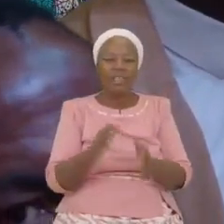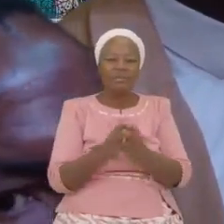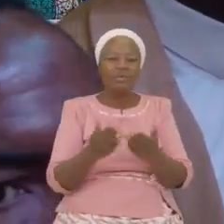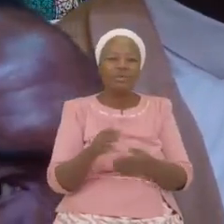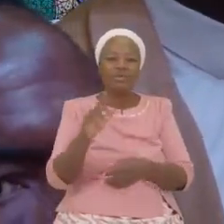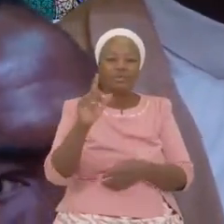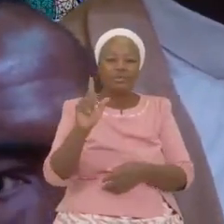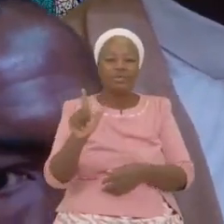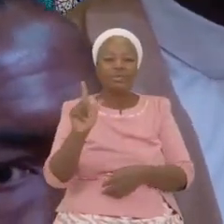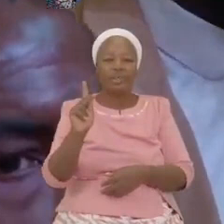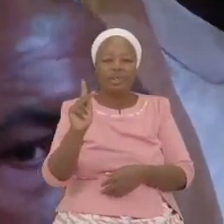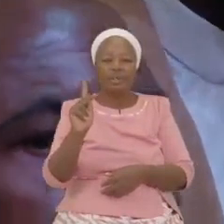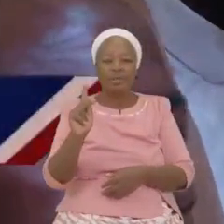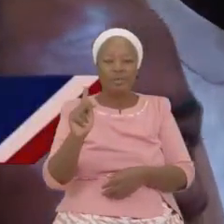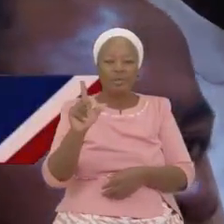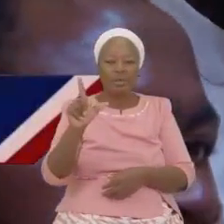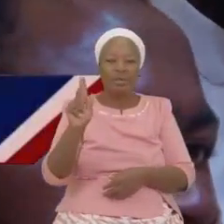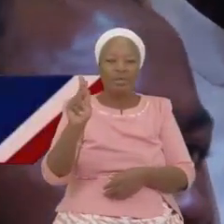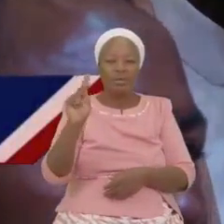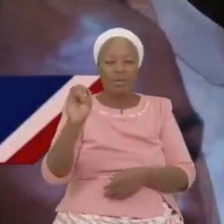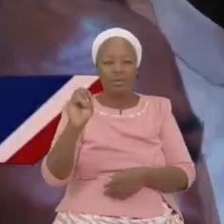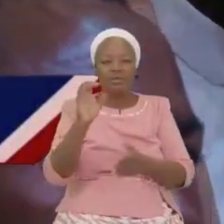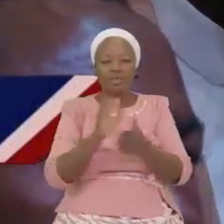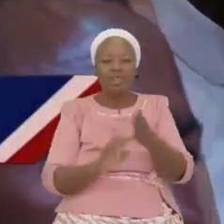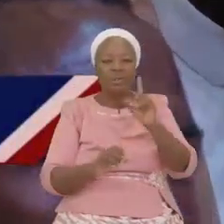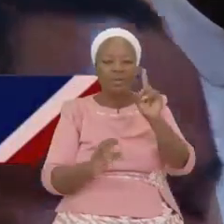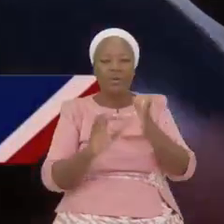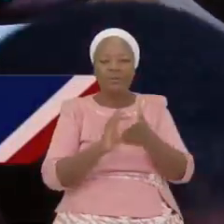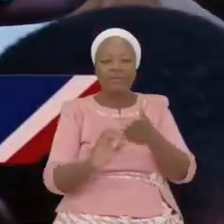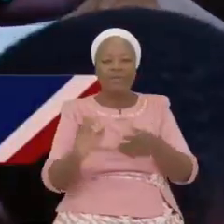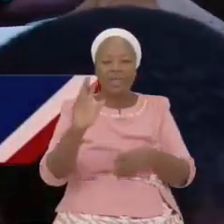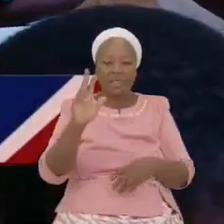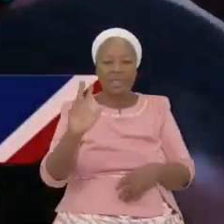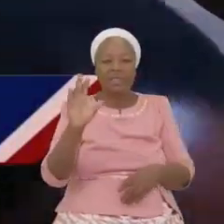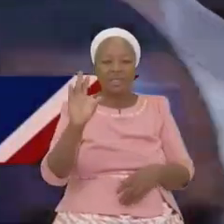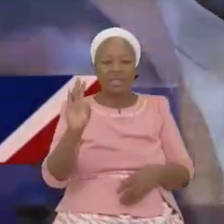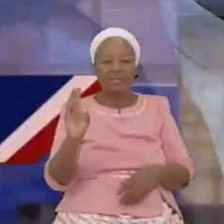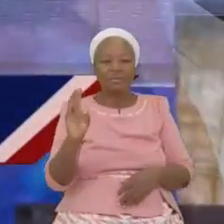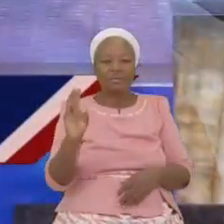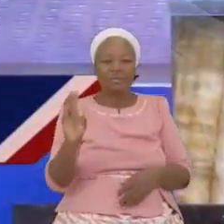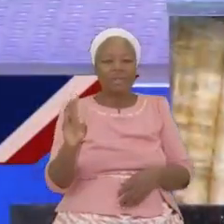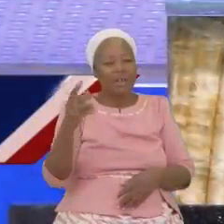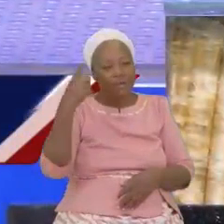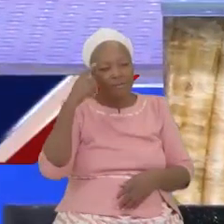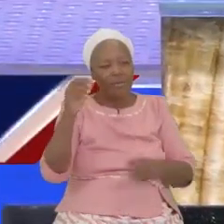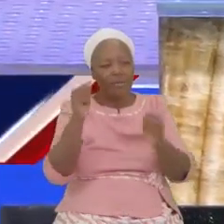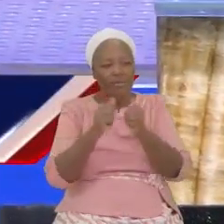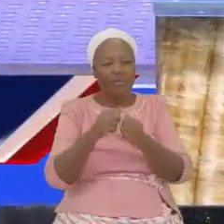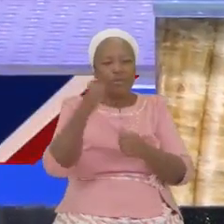1, verse 37. In Luke chapter 1, verse 37, for with